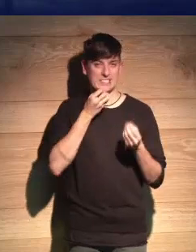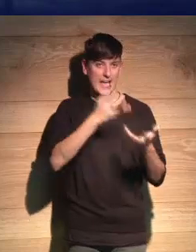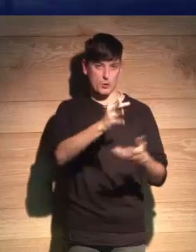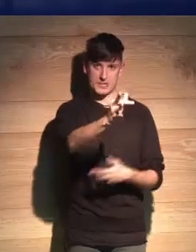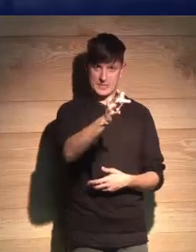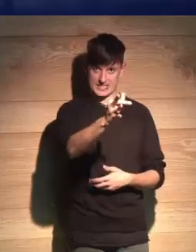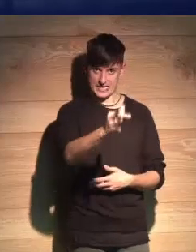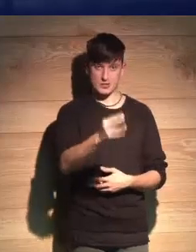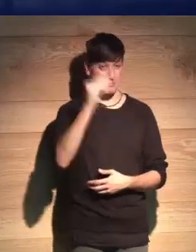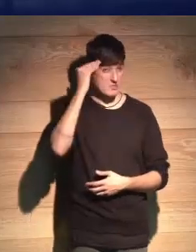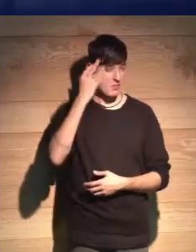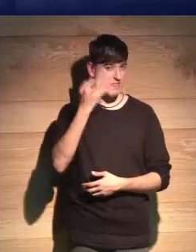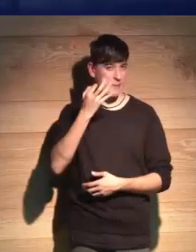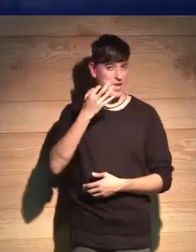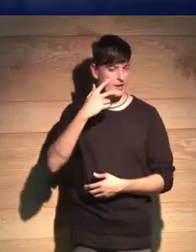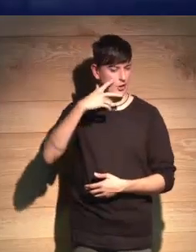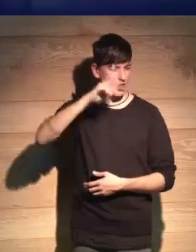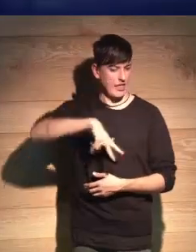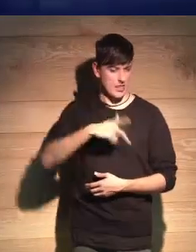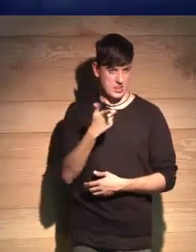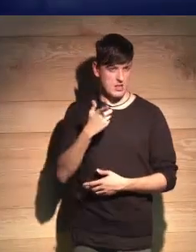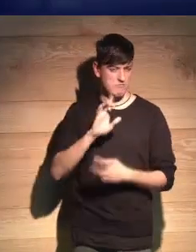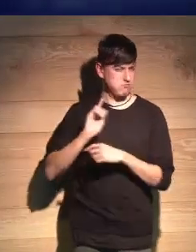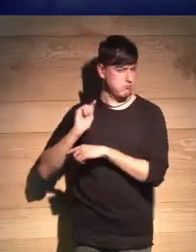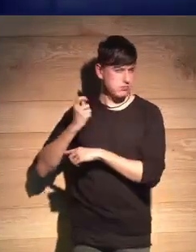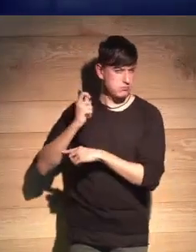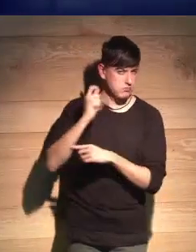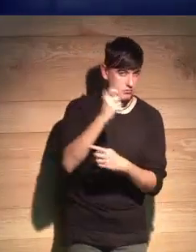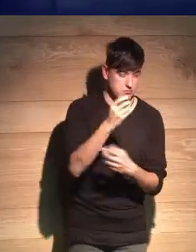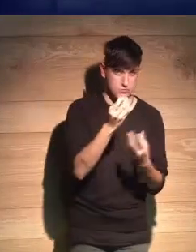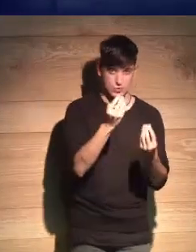a positive note. I think we've achieved a lot.